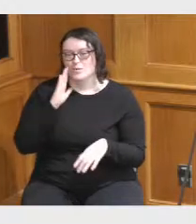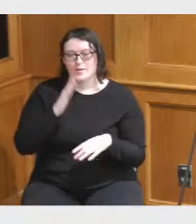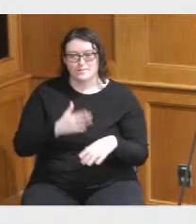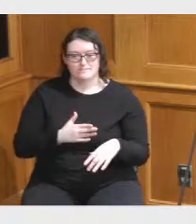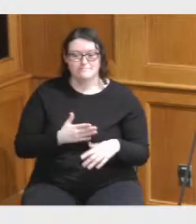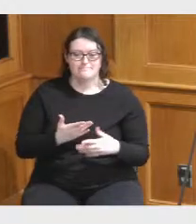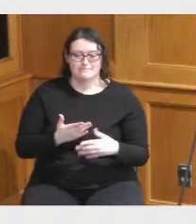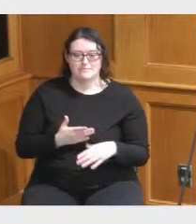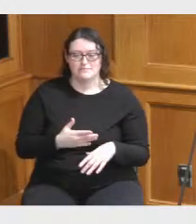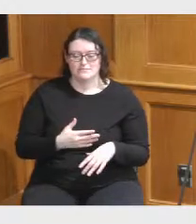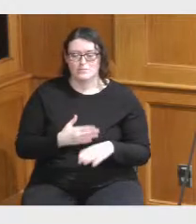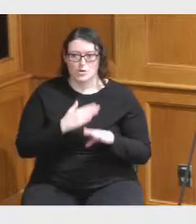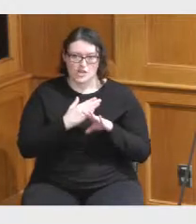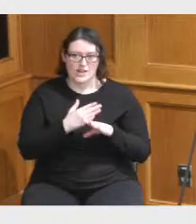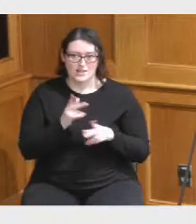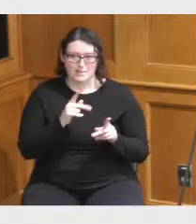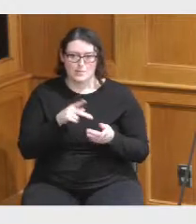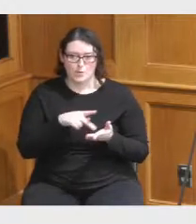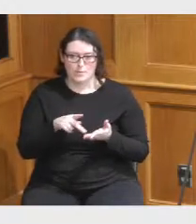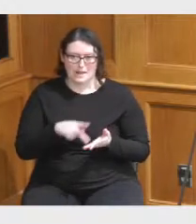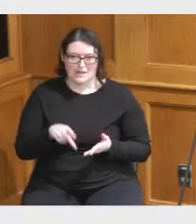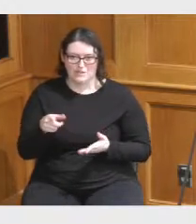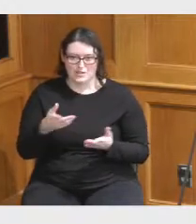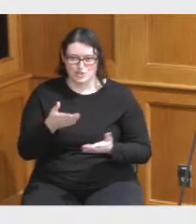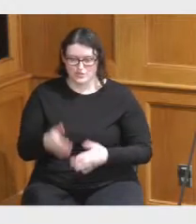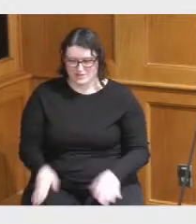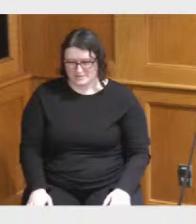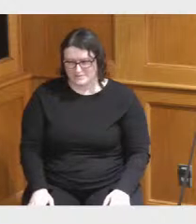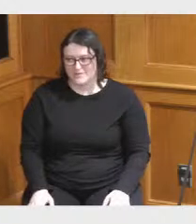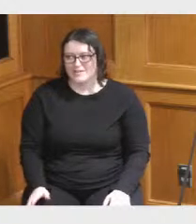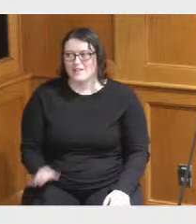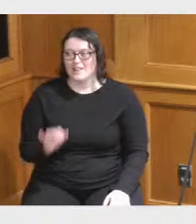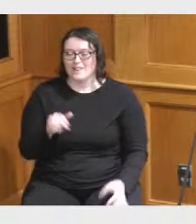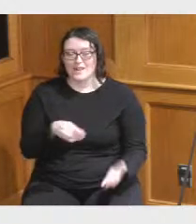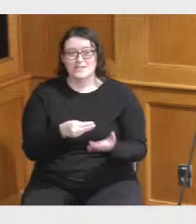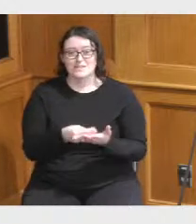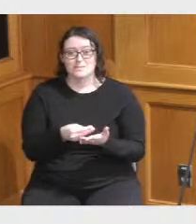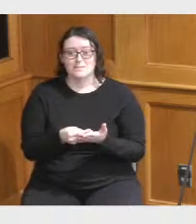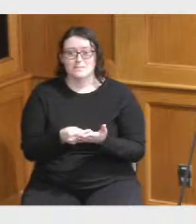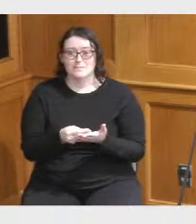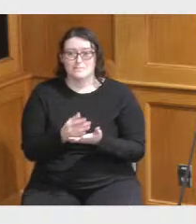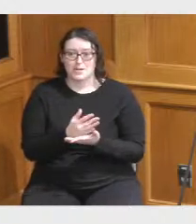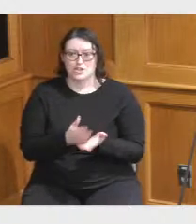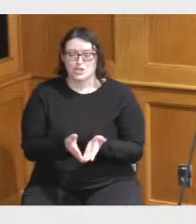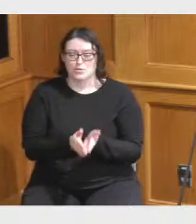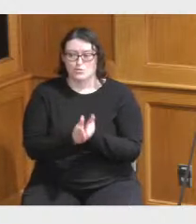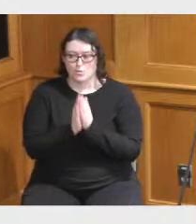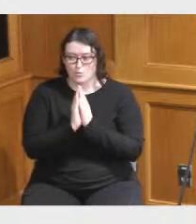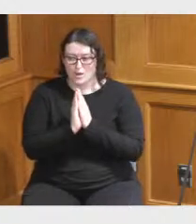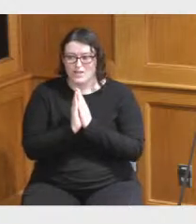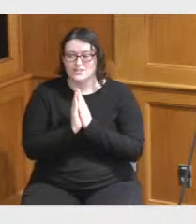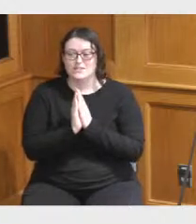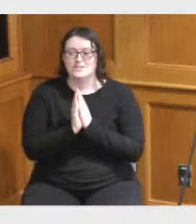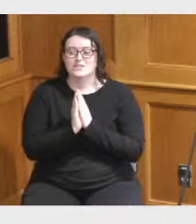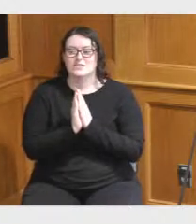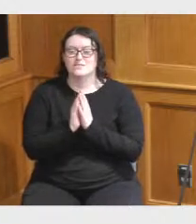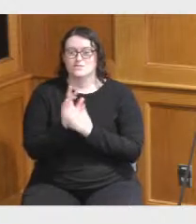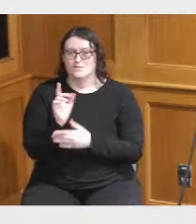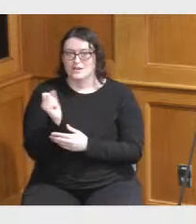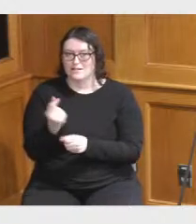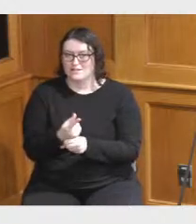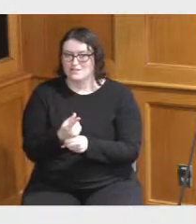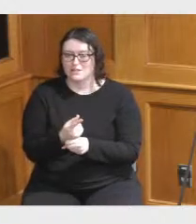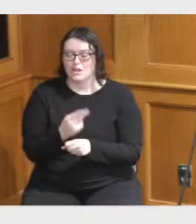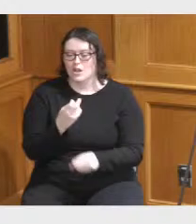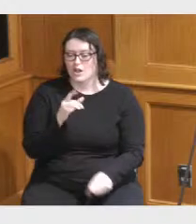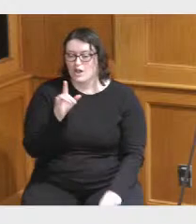the ratepayers. So that is our capital budget request for 2025. And Holly's